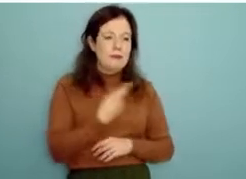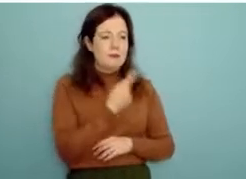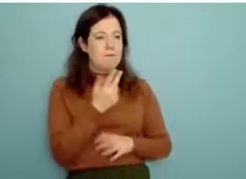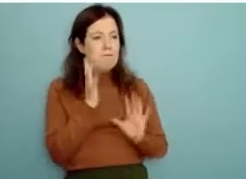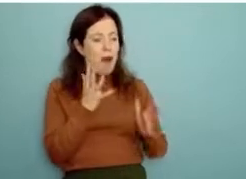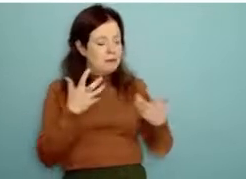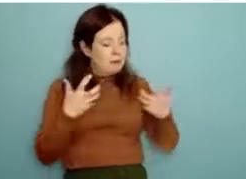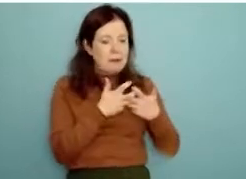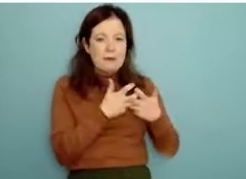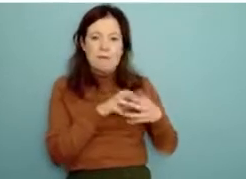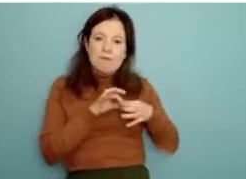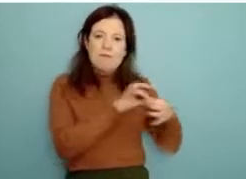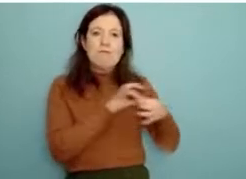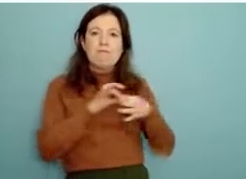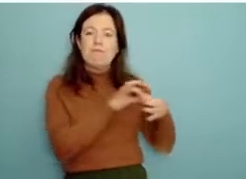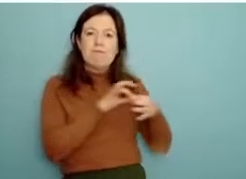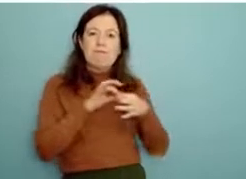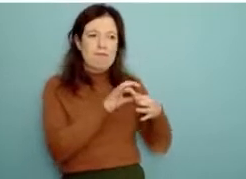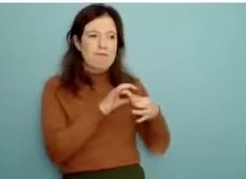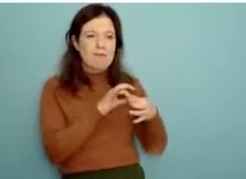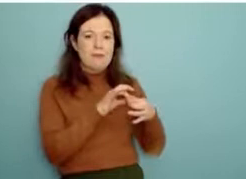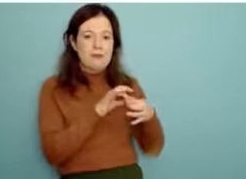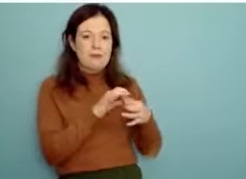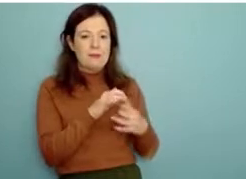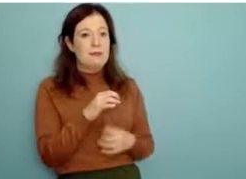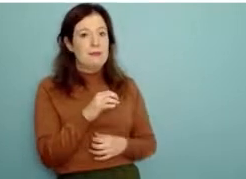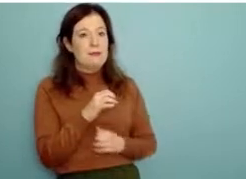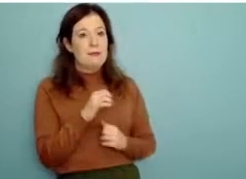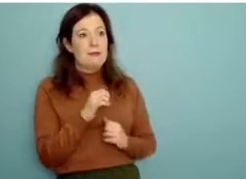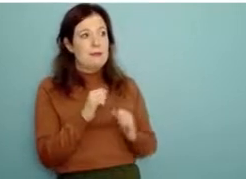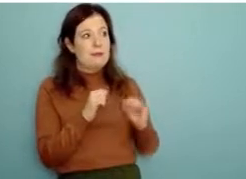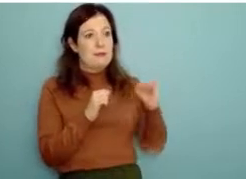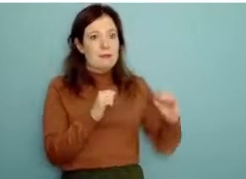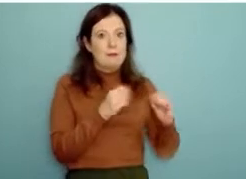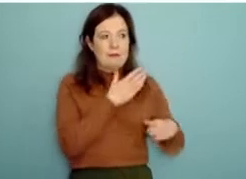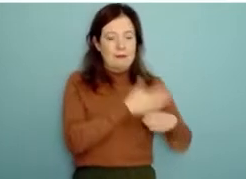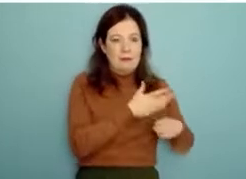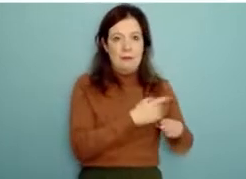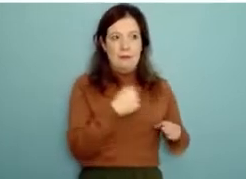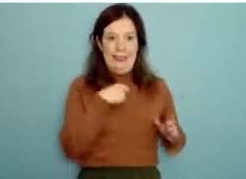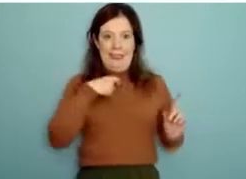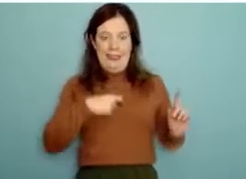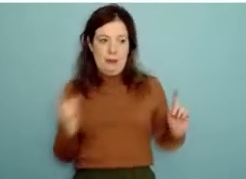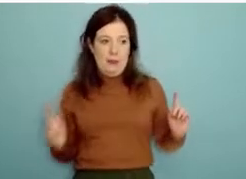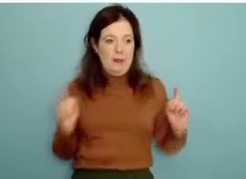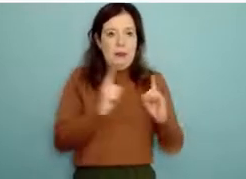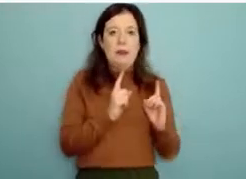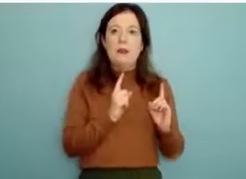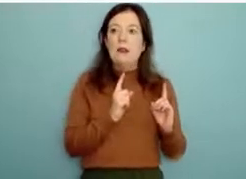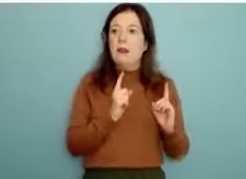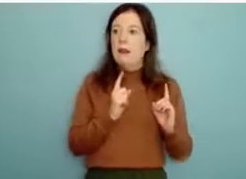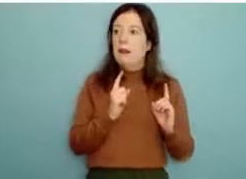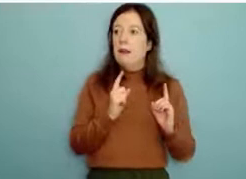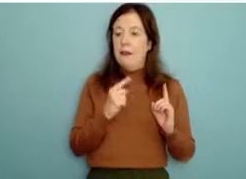therapeutic relationship. Although you're coming from different directions, ensuring what the patient has achieved is, to me, the